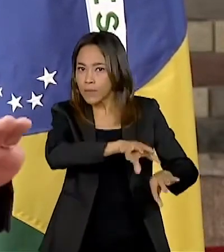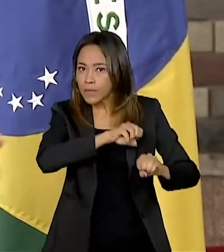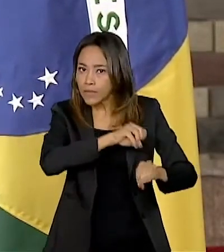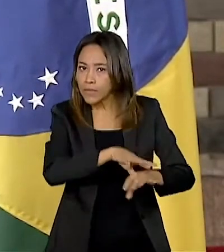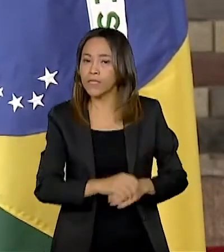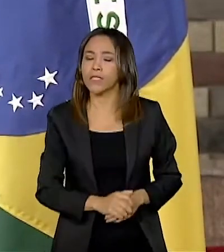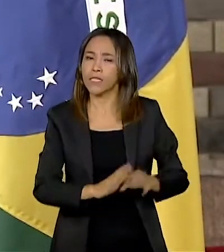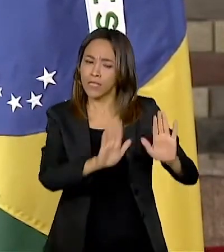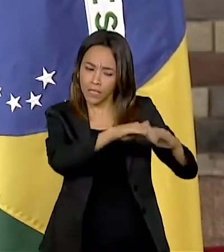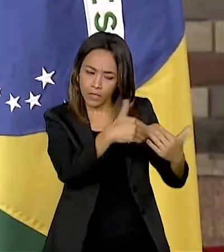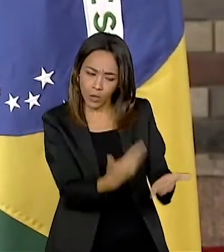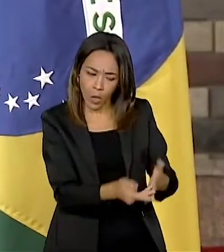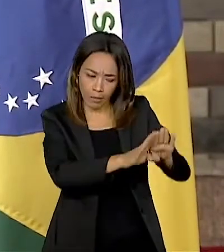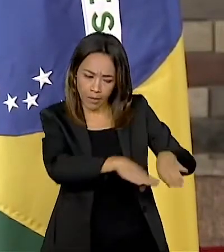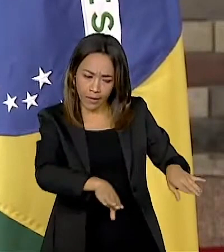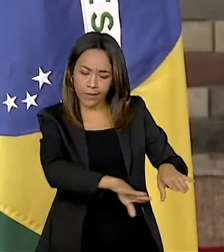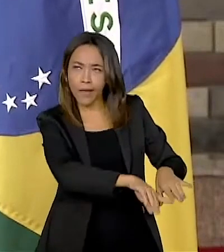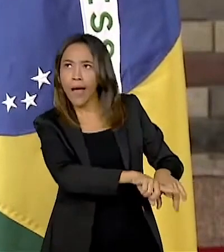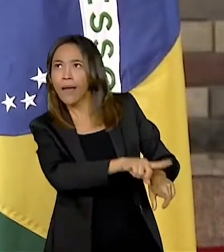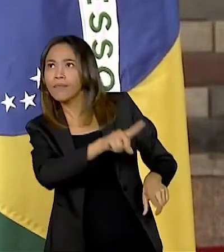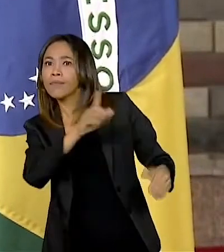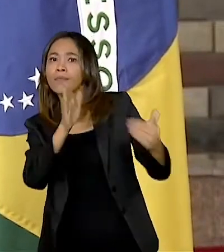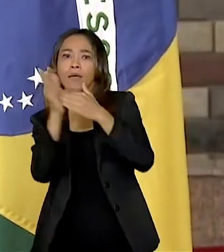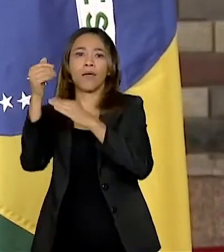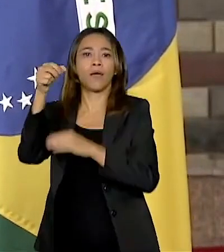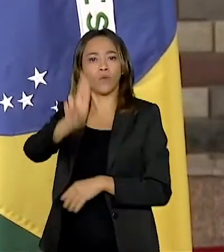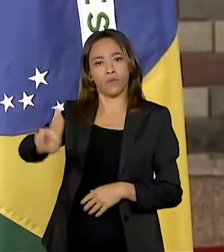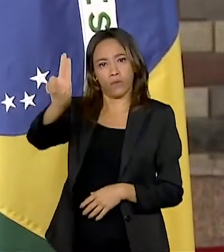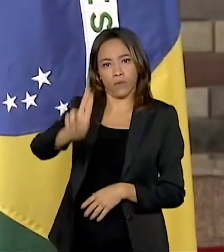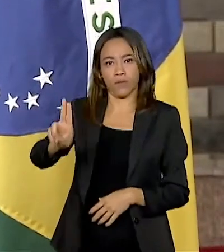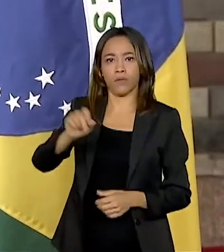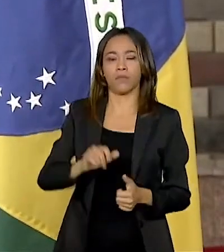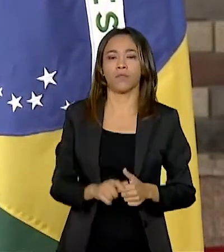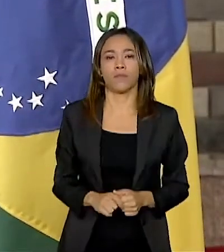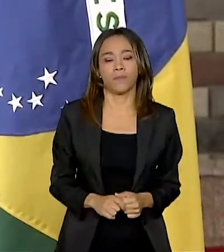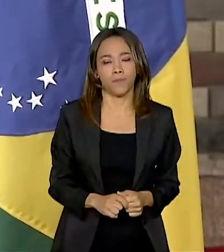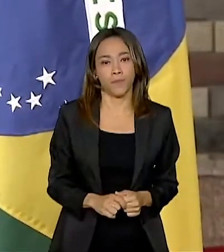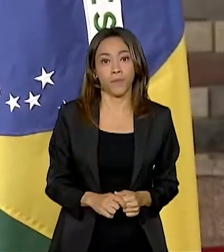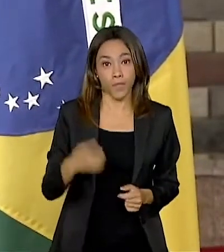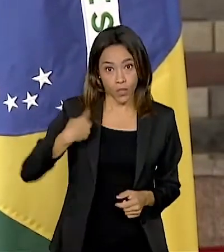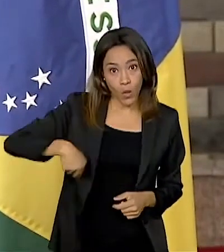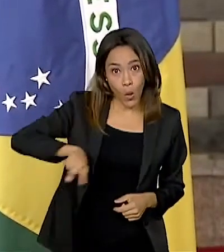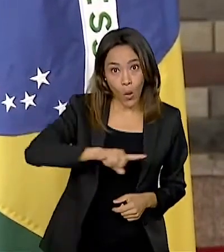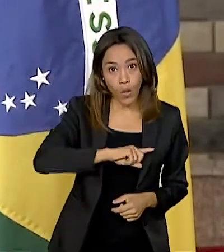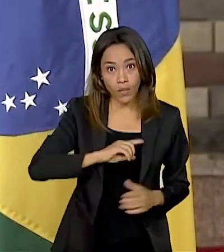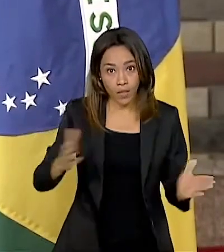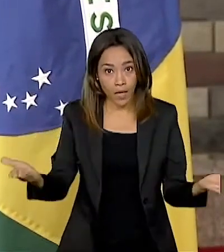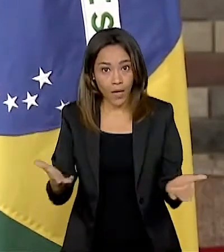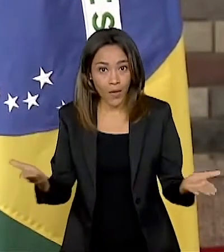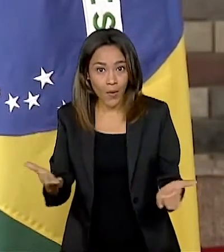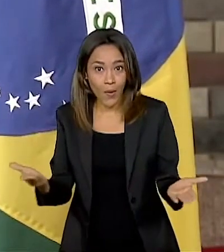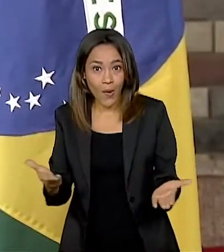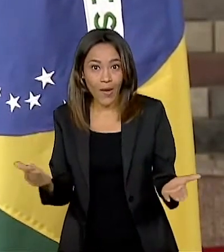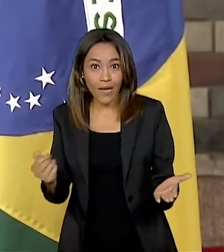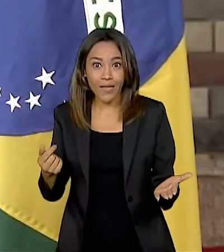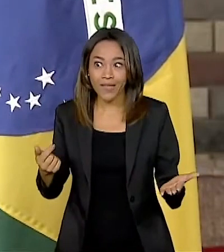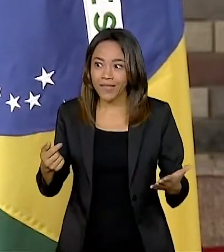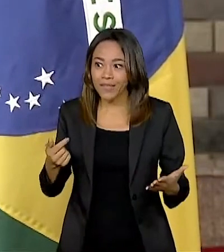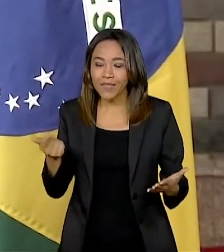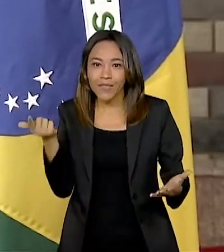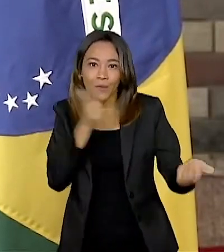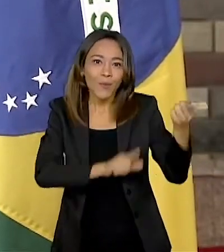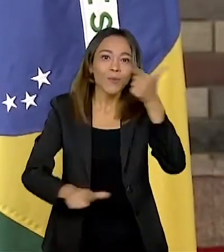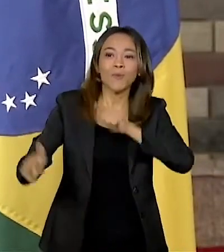Da creche à universidade. From daycare centers to the university. E estamos colhendo os frutos de uma política